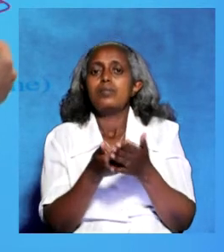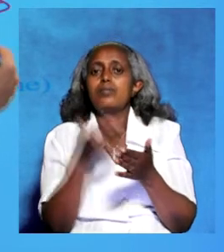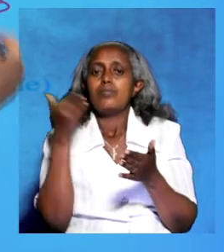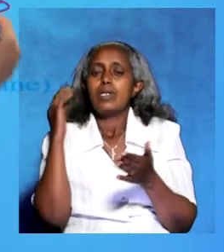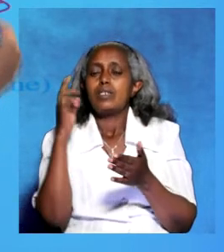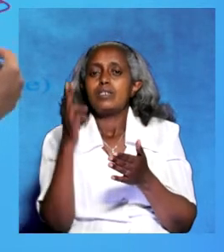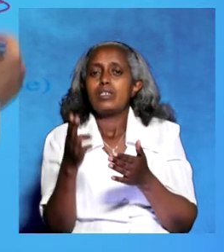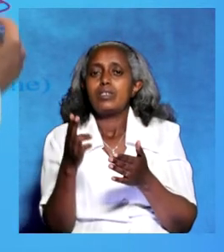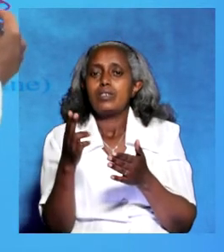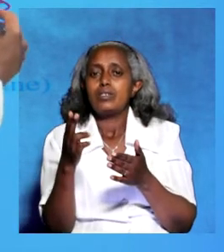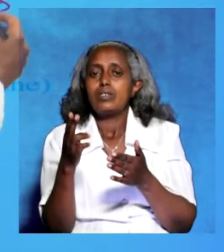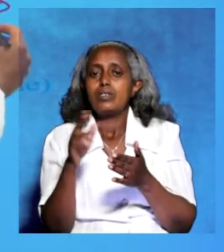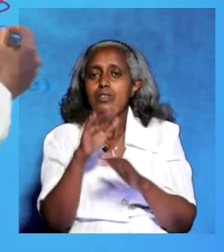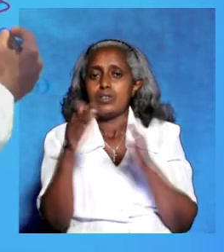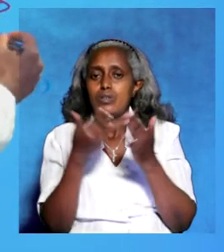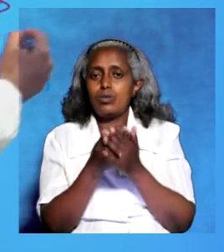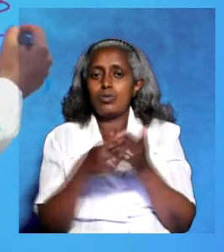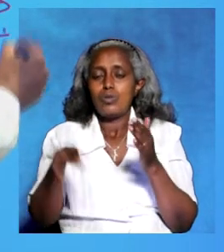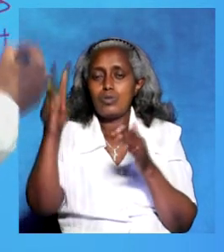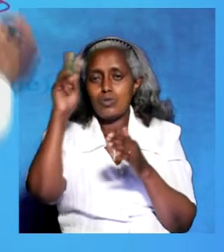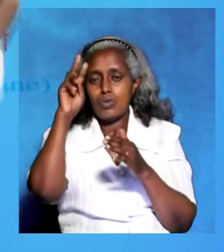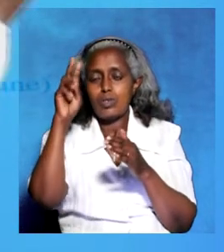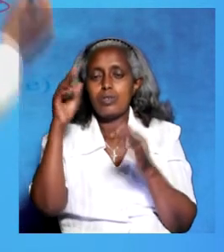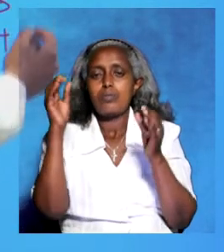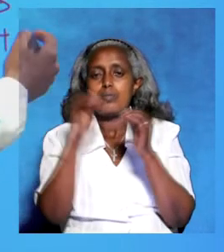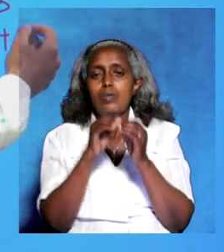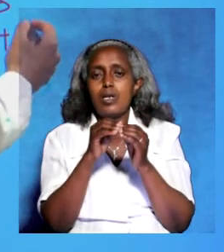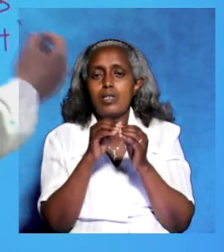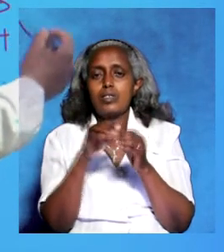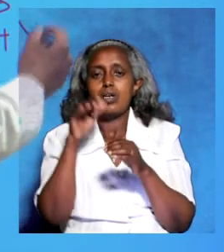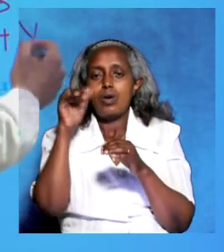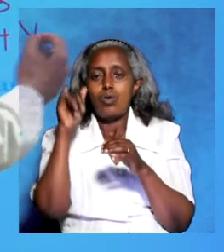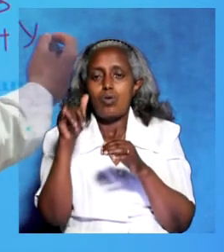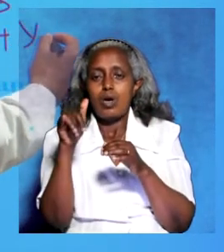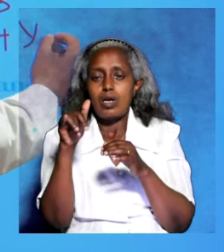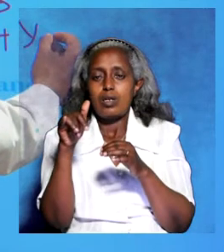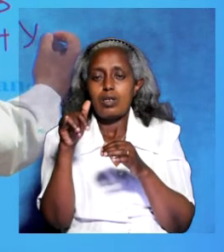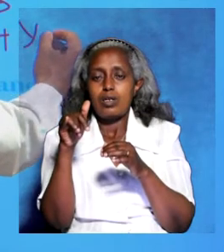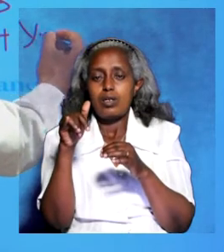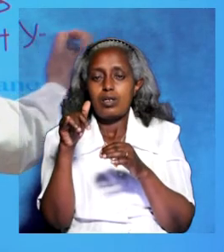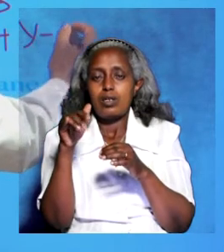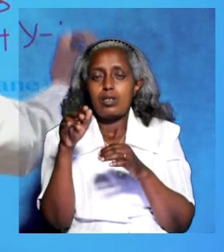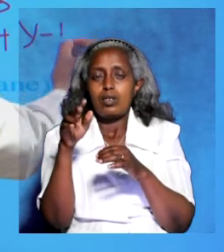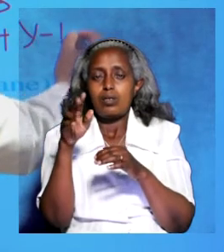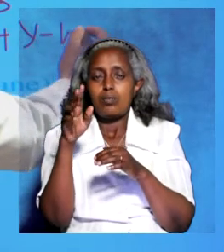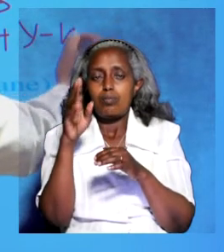minus h, the whole squared plus y